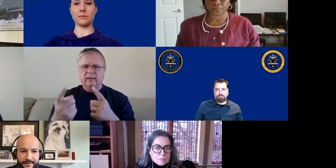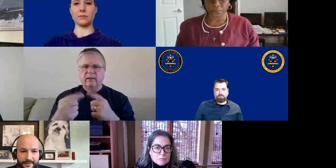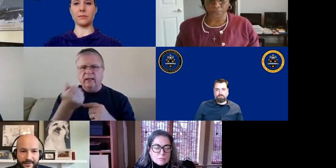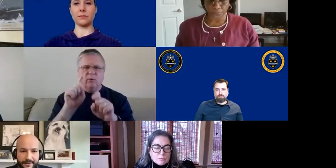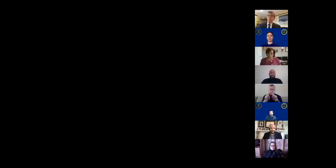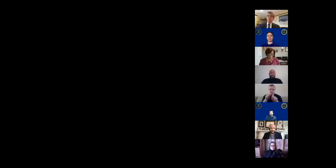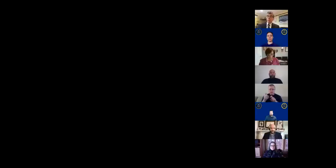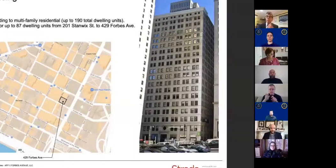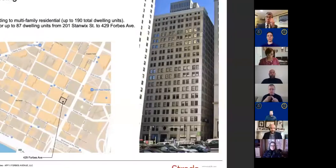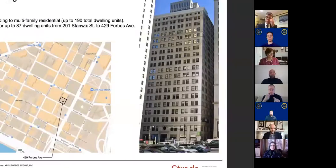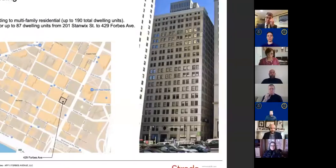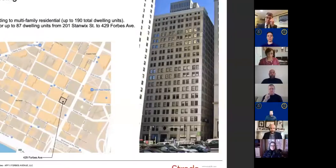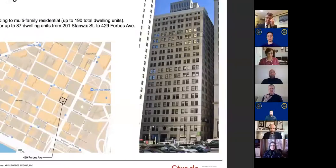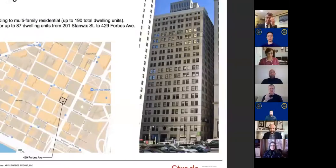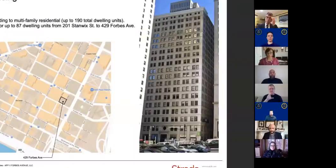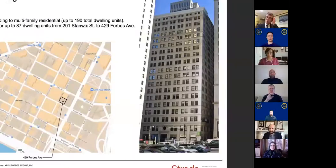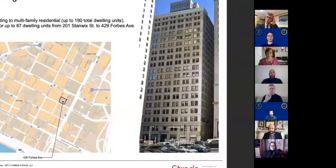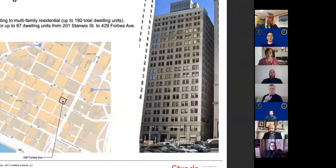ask.